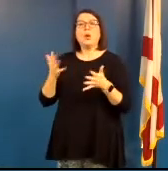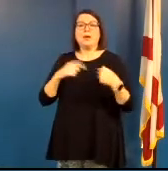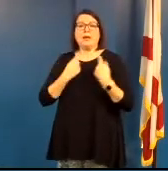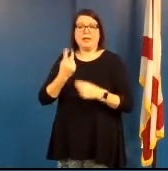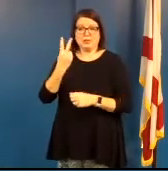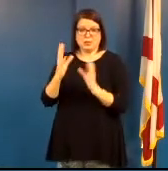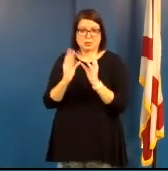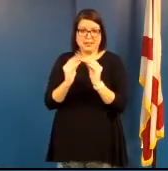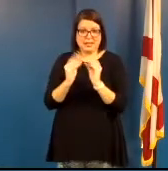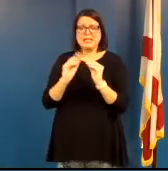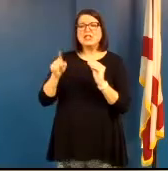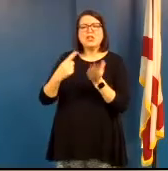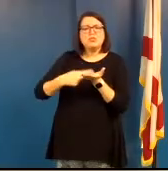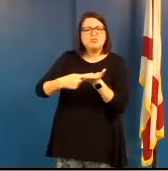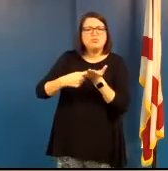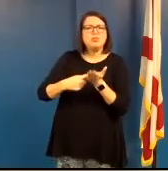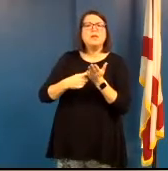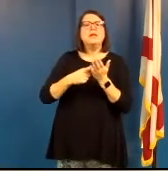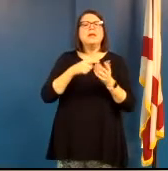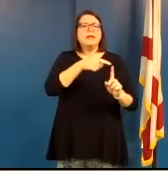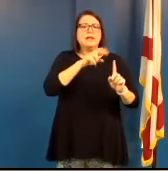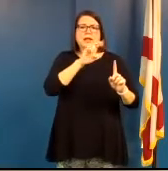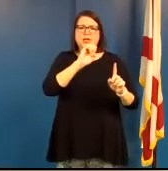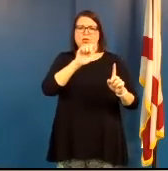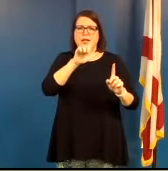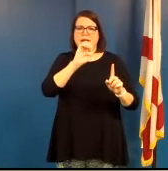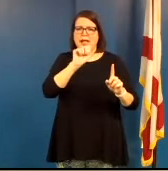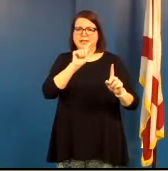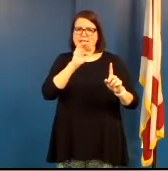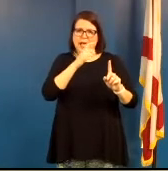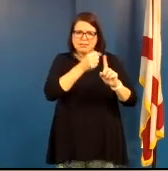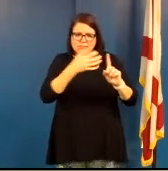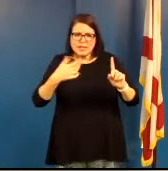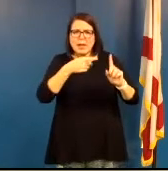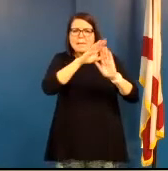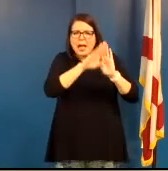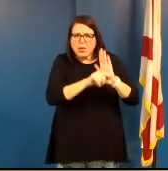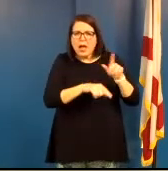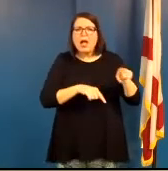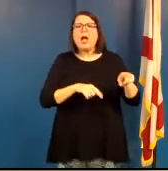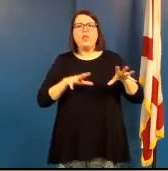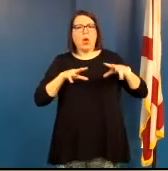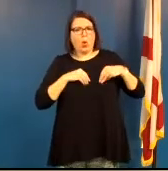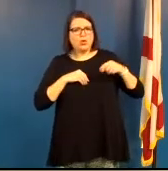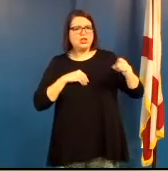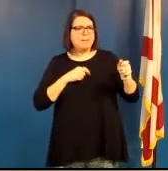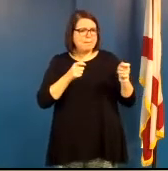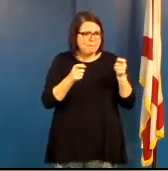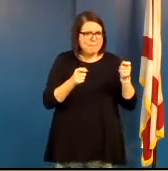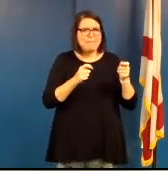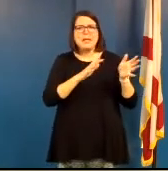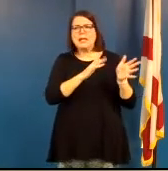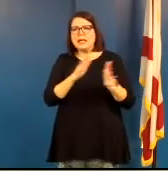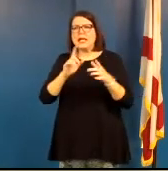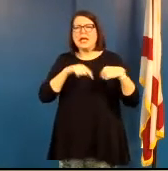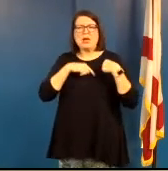ownership and what the board's direction has been to the team over the past few years about reducing our